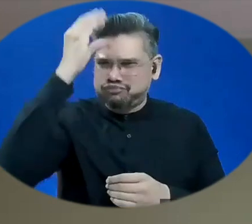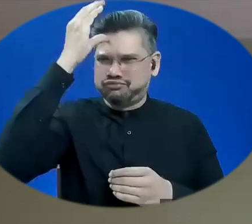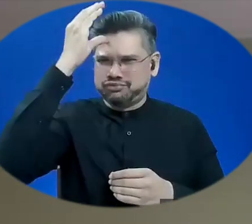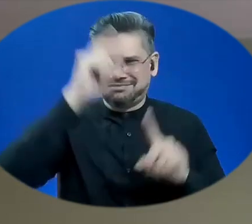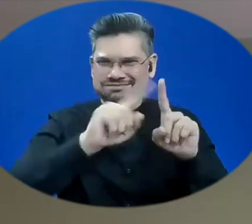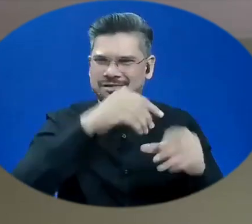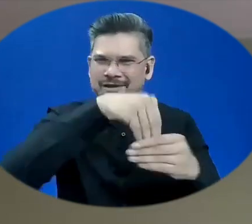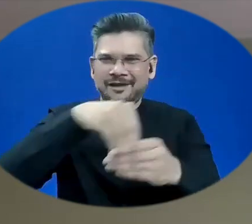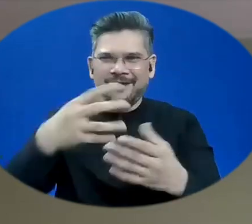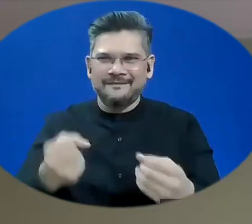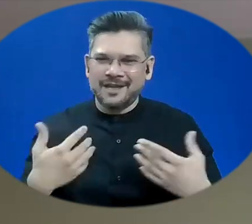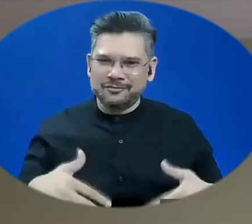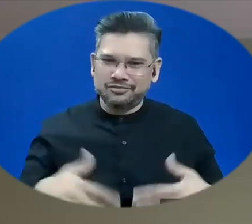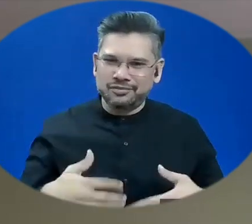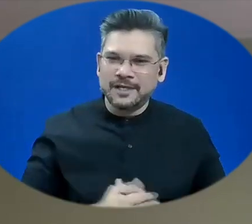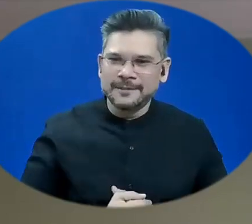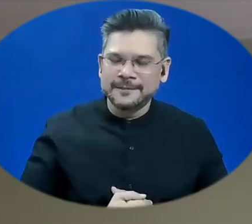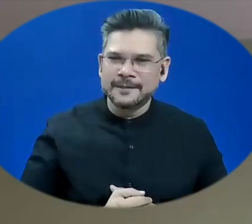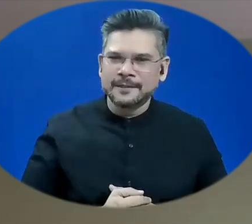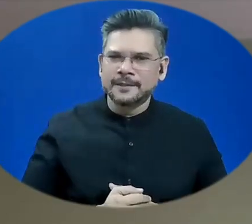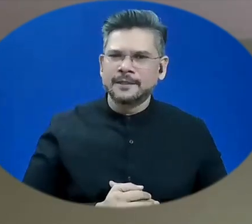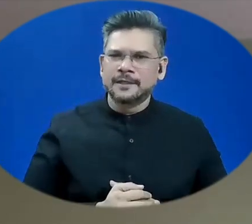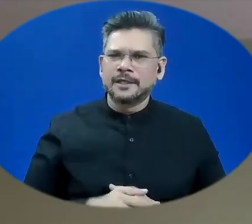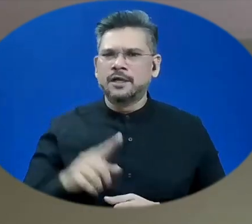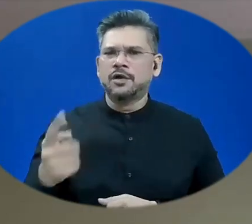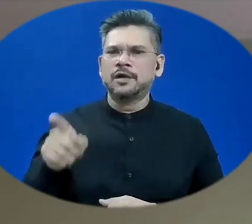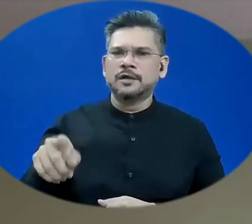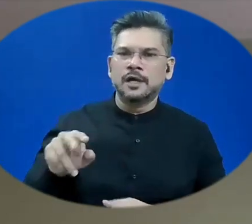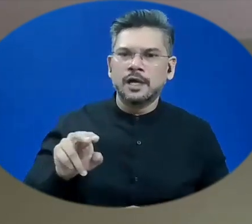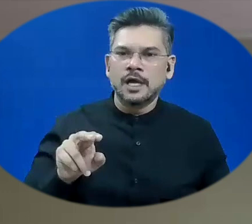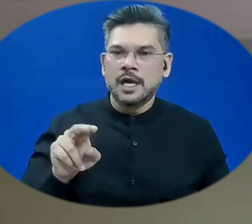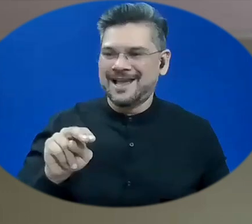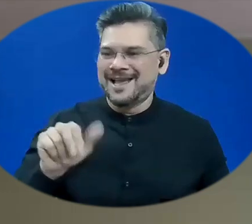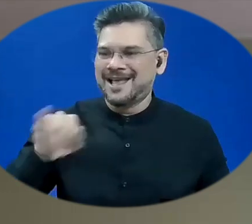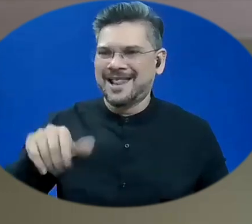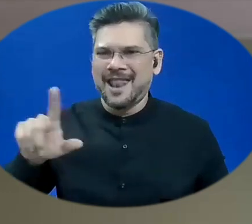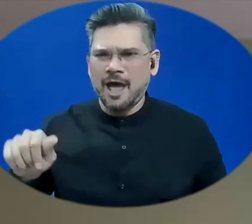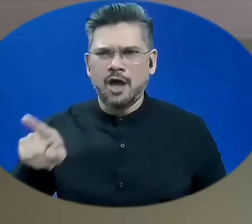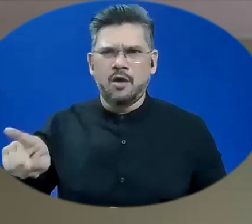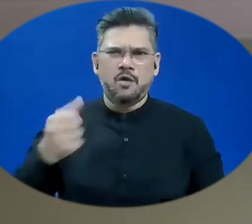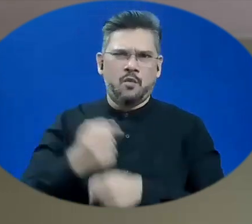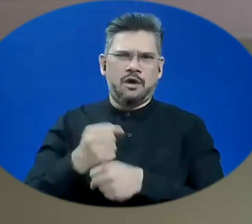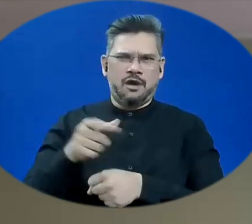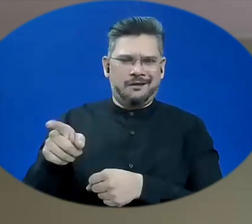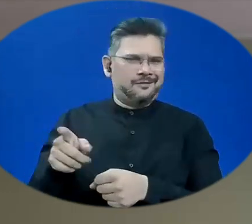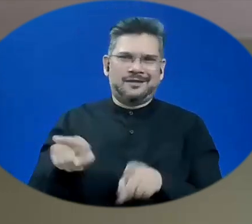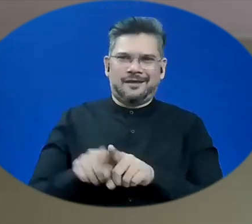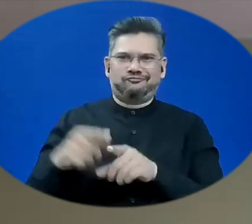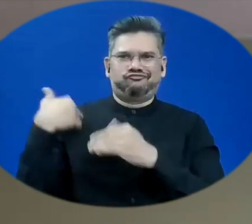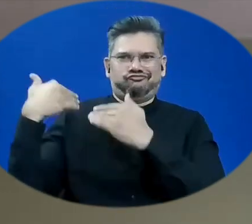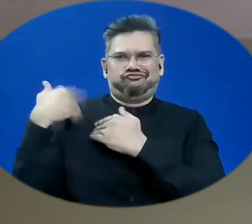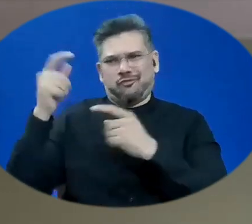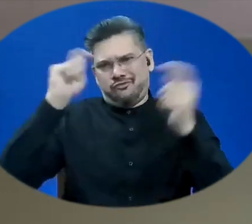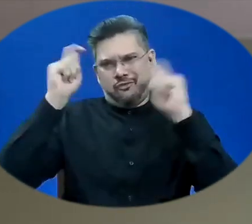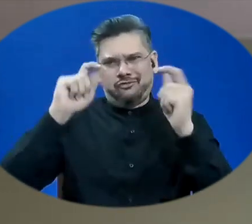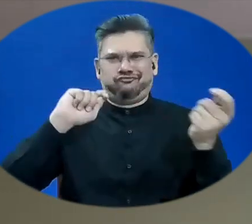changed completely as you became a care partner. So I wonder if you would speak as you would to this role of